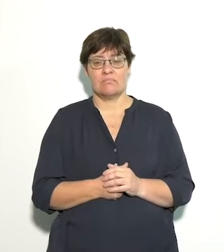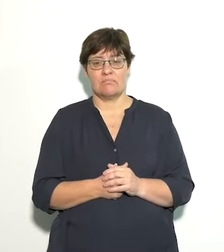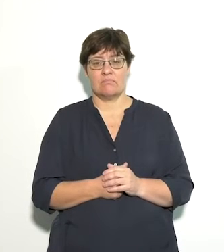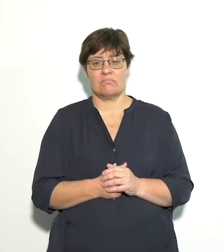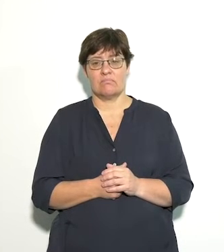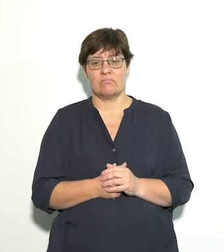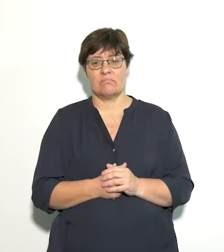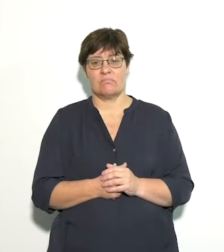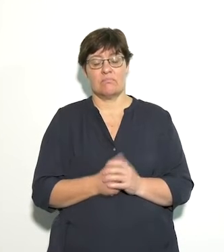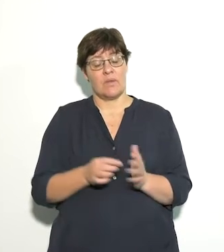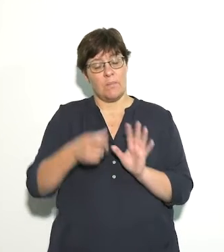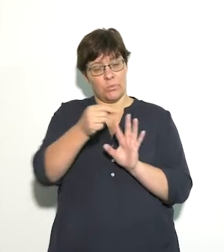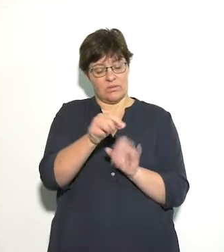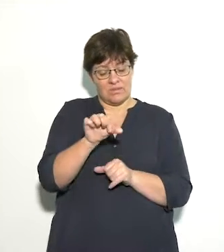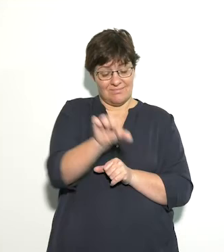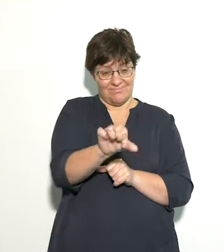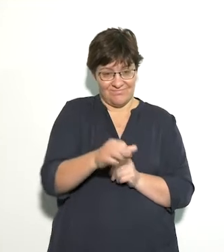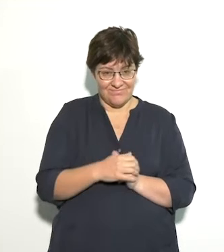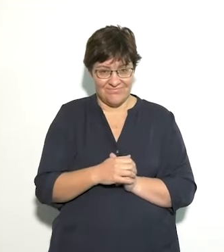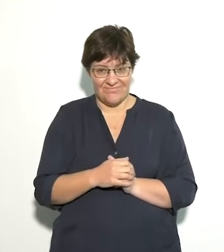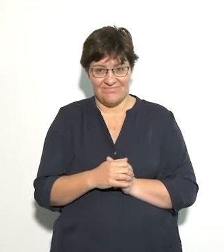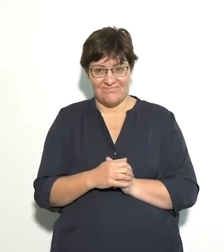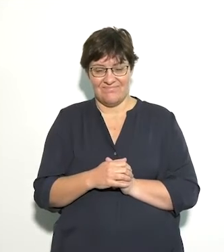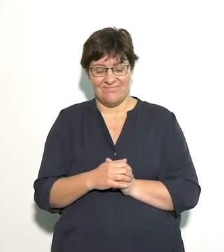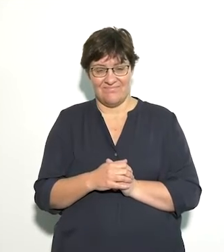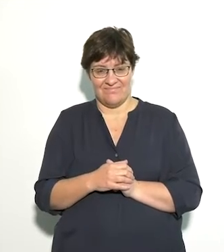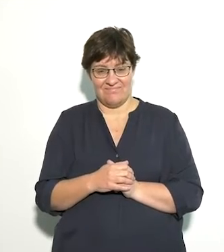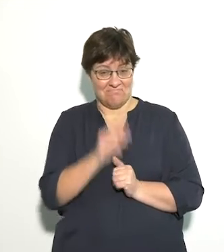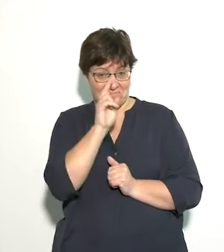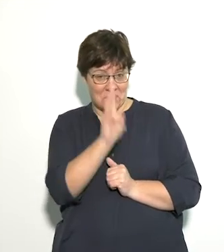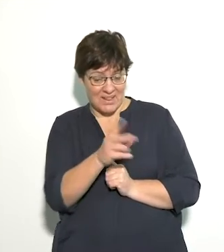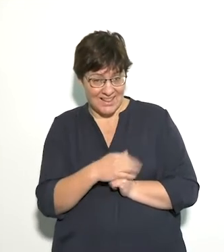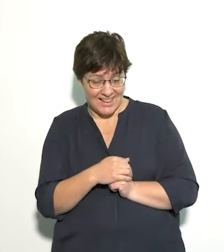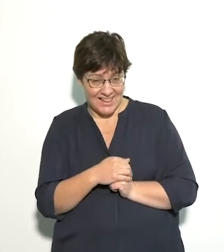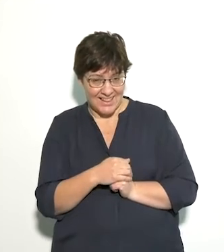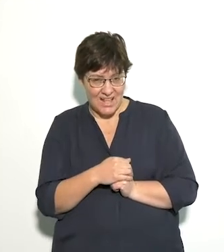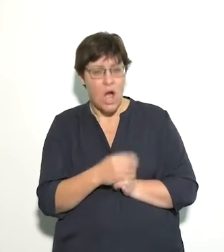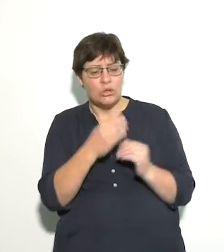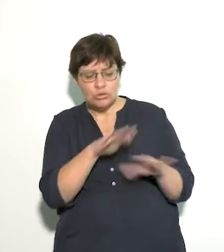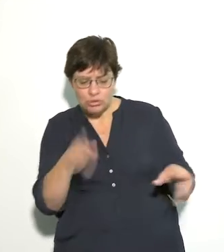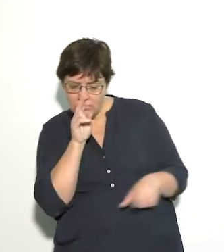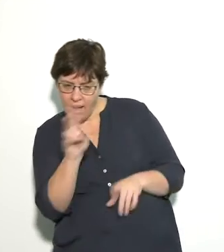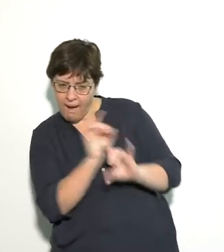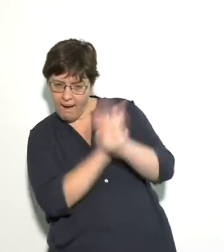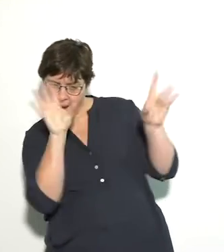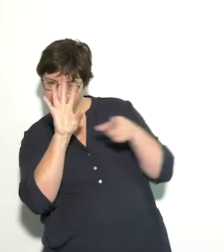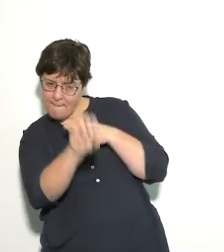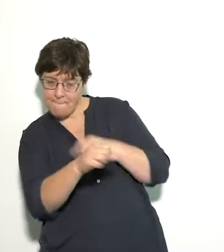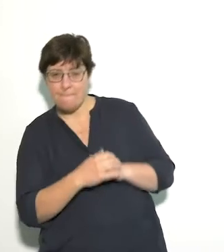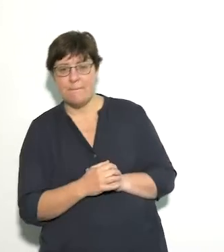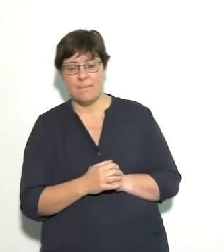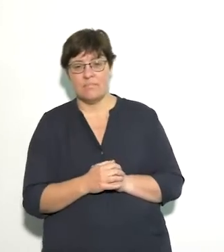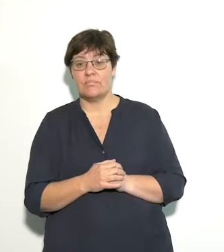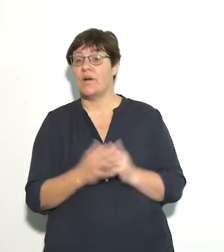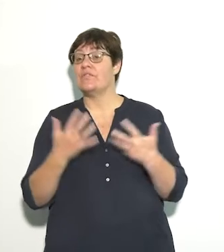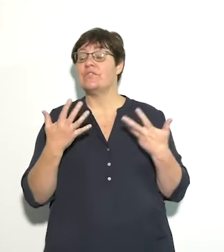Just secure it at the back. And that's how it sits in the cup, like that. Just so that the children can see it clearly. All